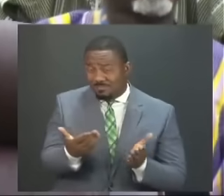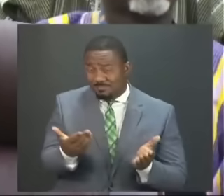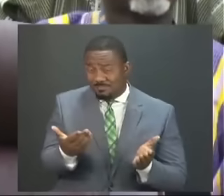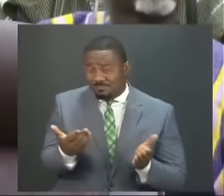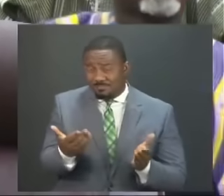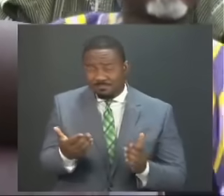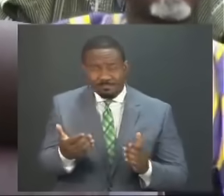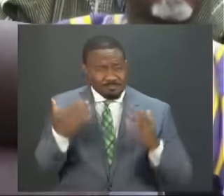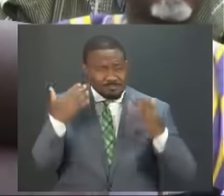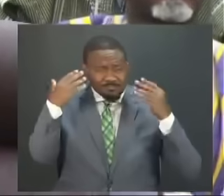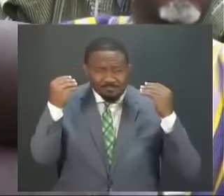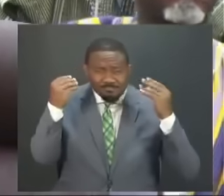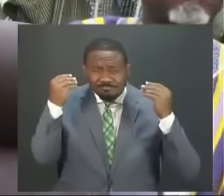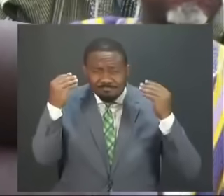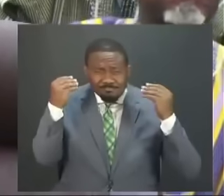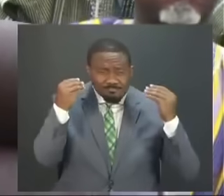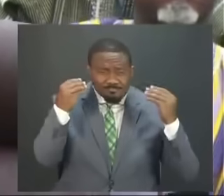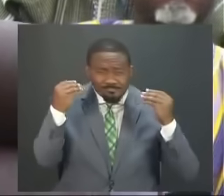please, please, please.